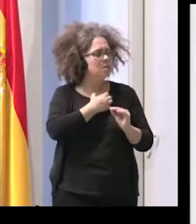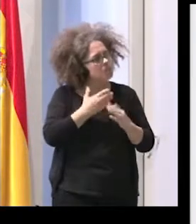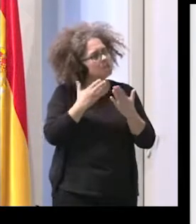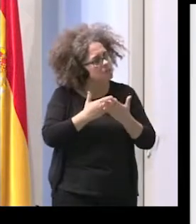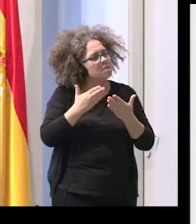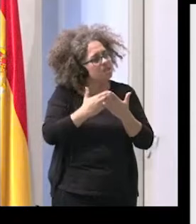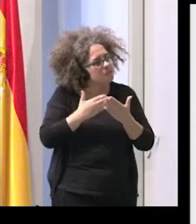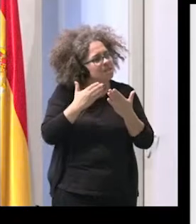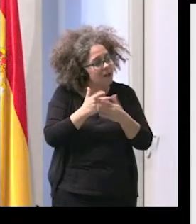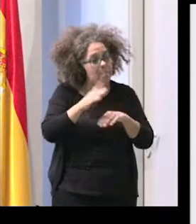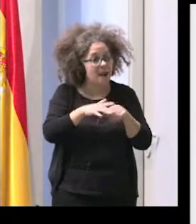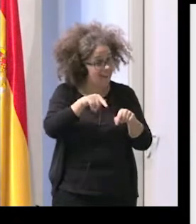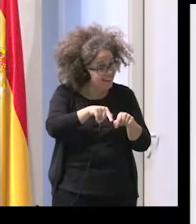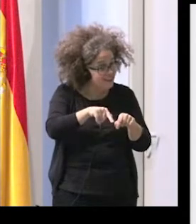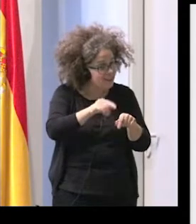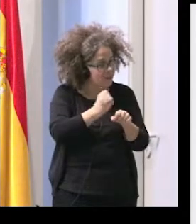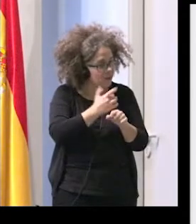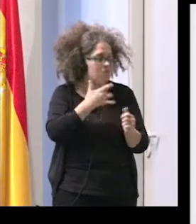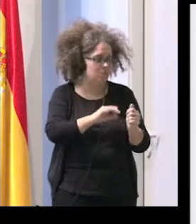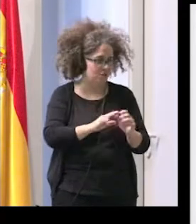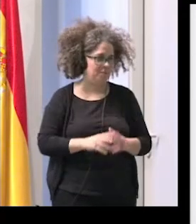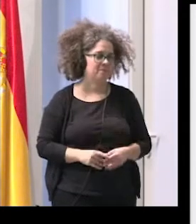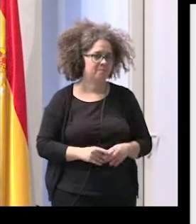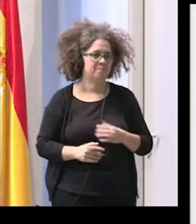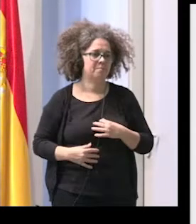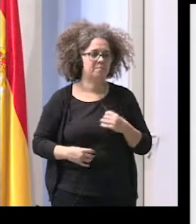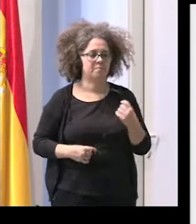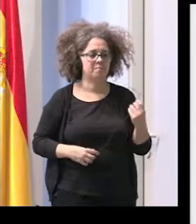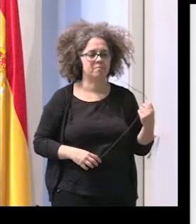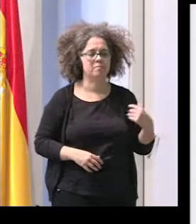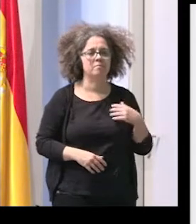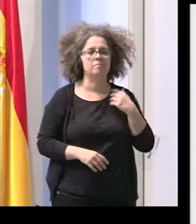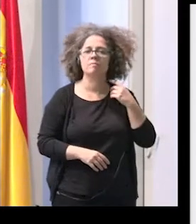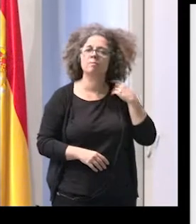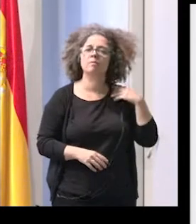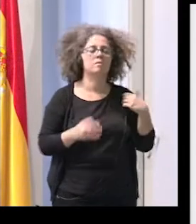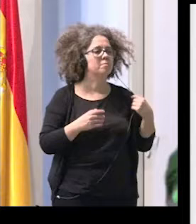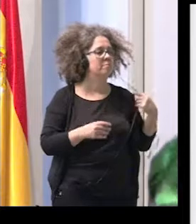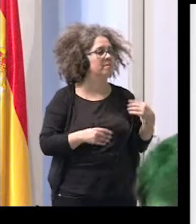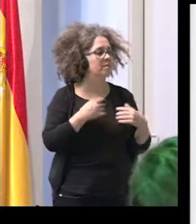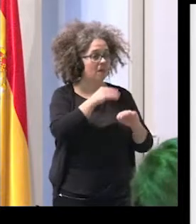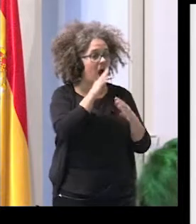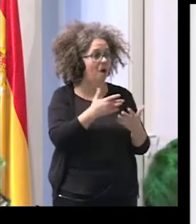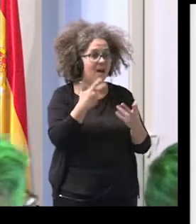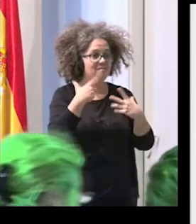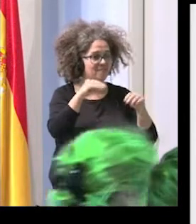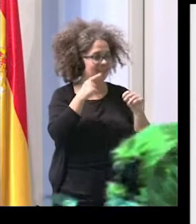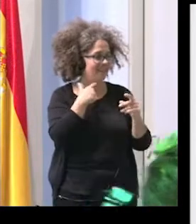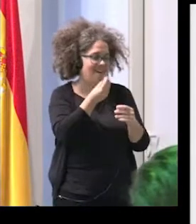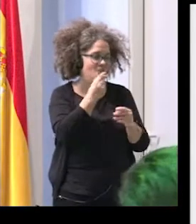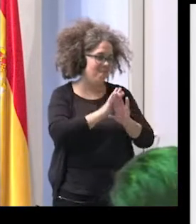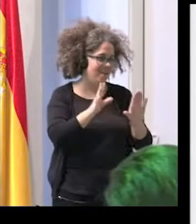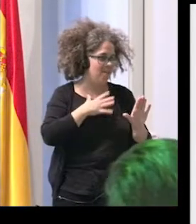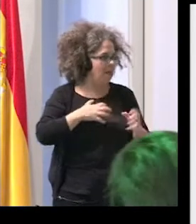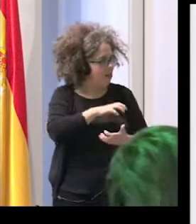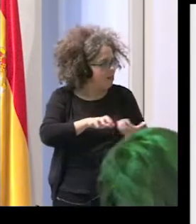Now, hacer ese trabajo it's posible. just after lunch, so you may be feeling a little bit tired. So I want to tell you what